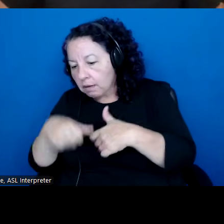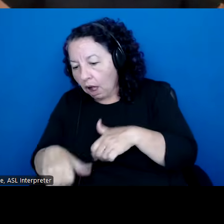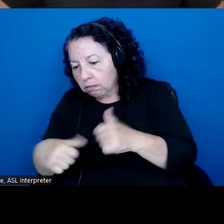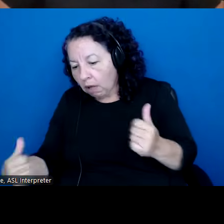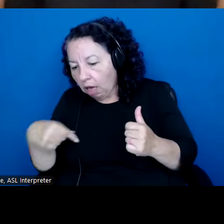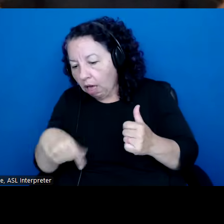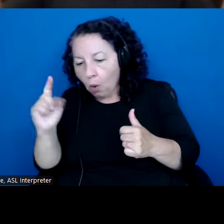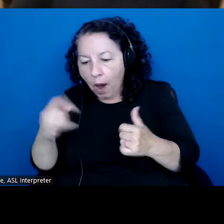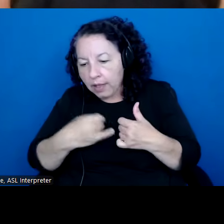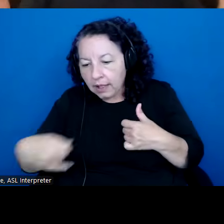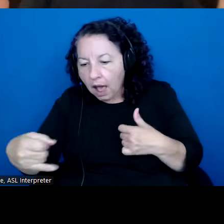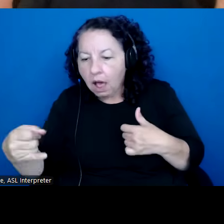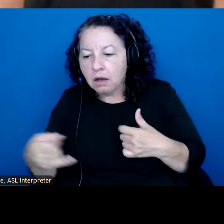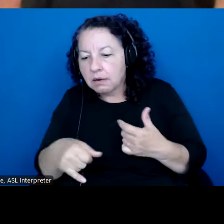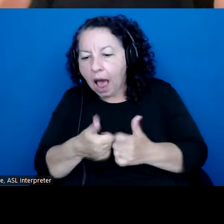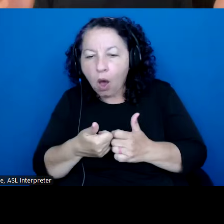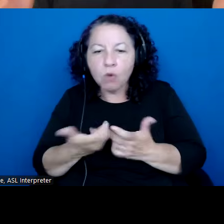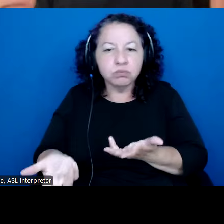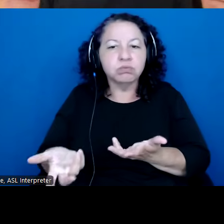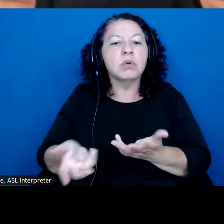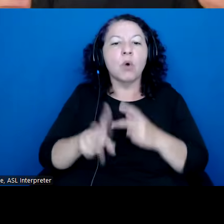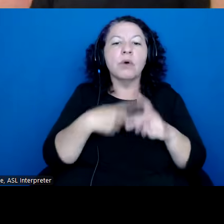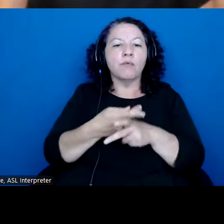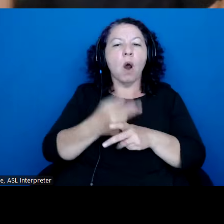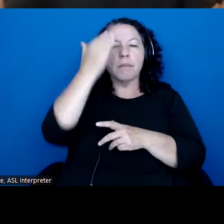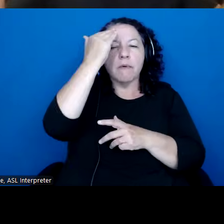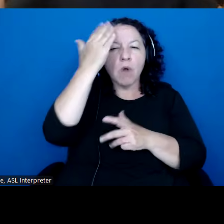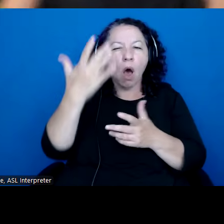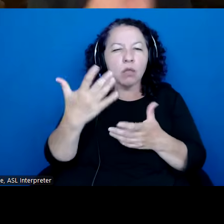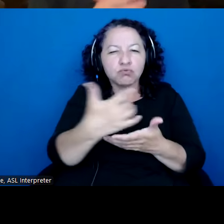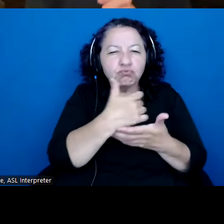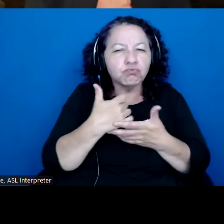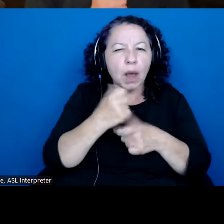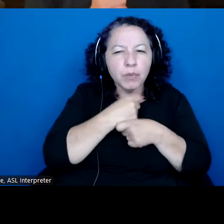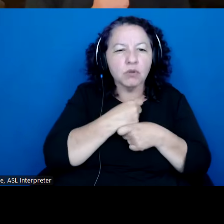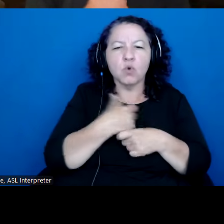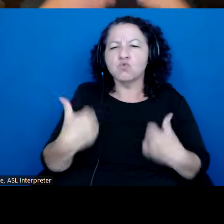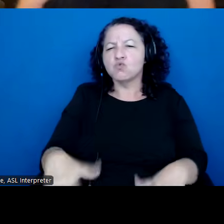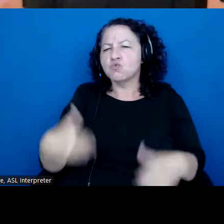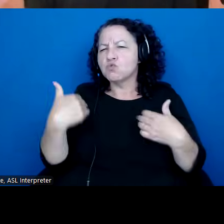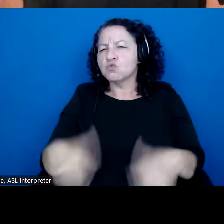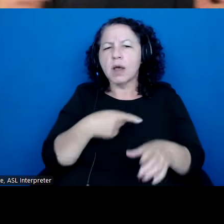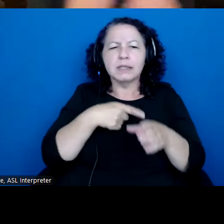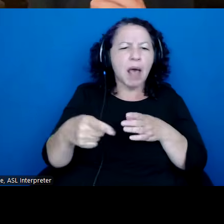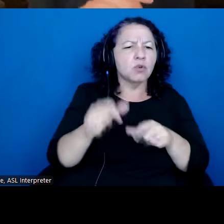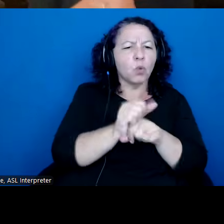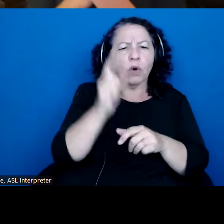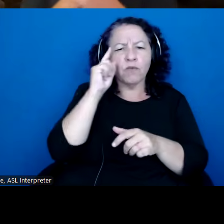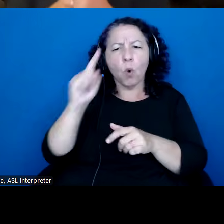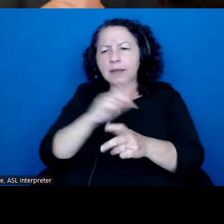major form of knowledge production in Mesopotamia. They were high-level specialists involved, like working for the king doing